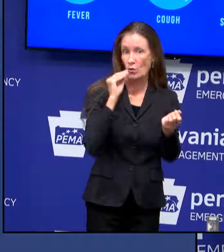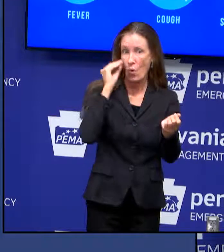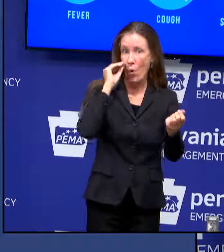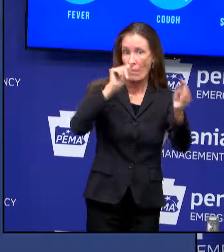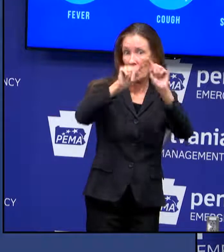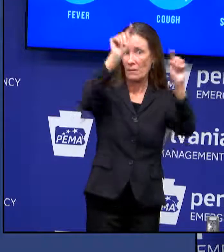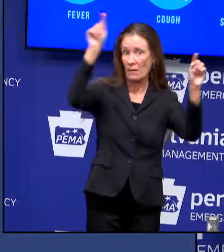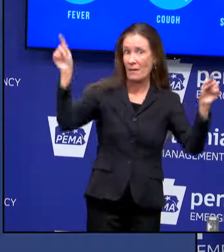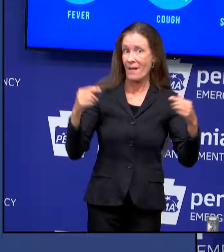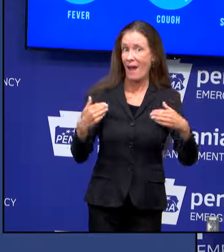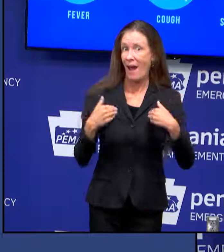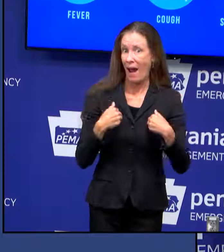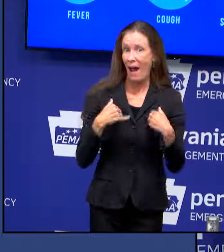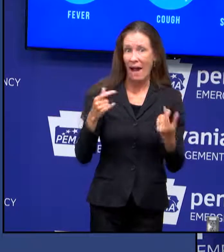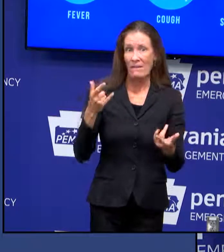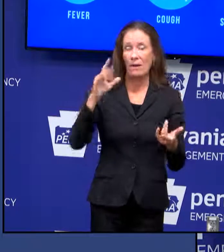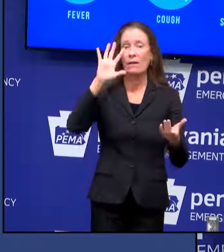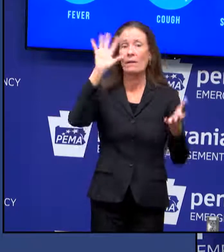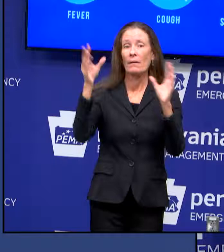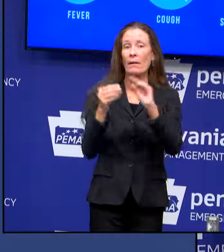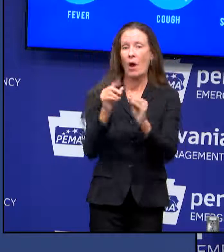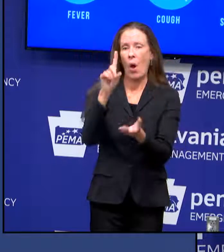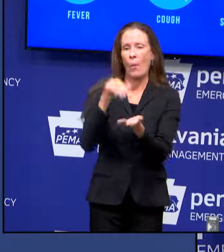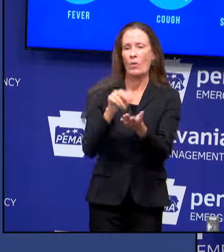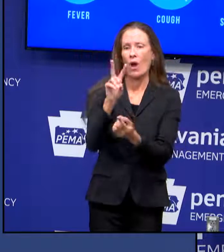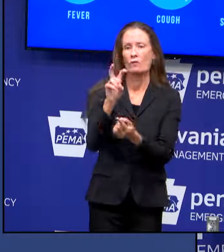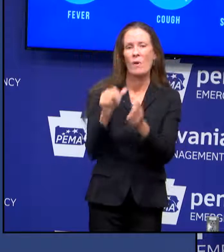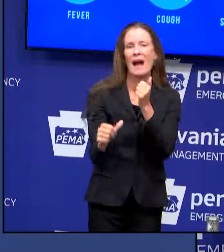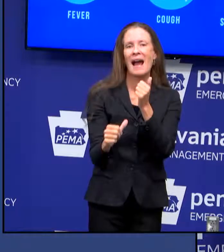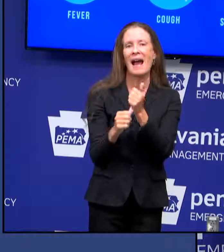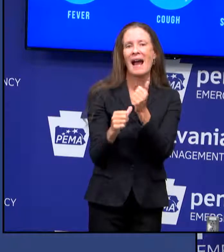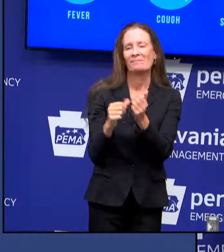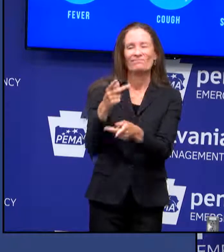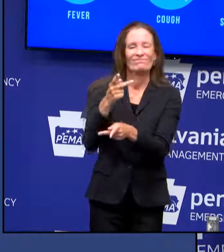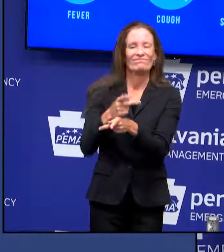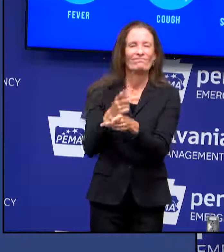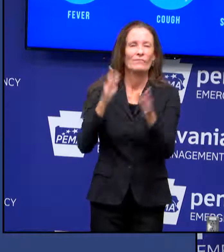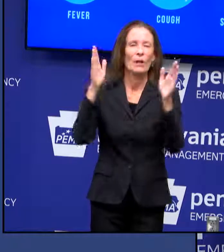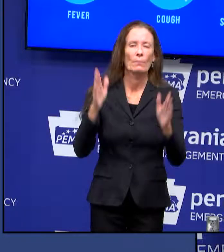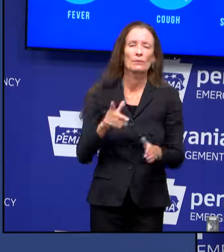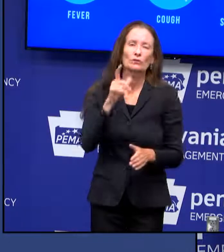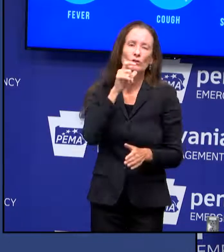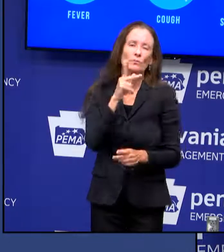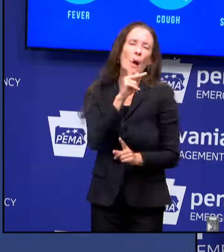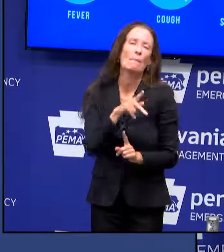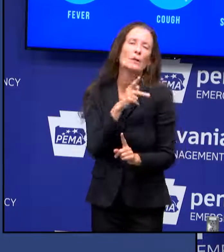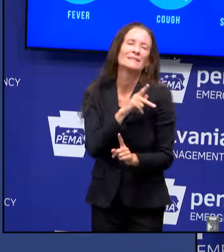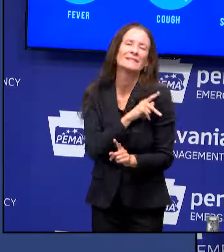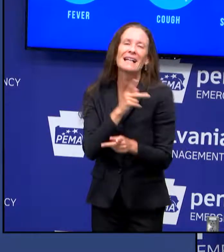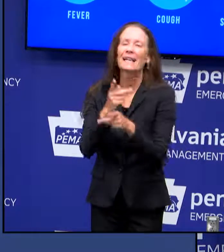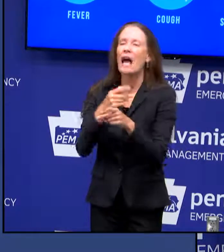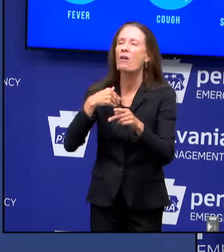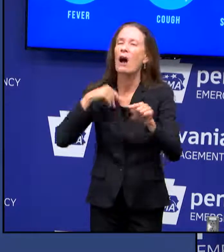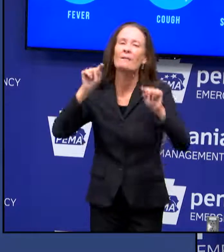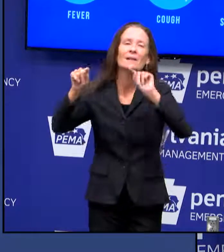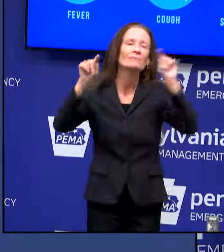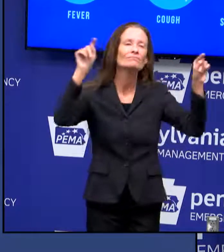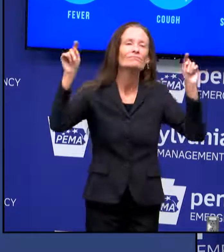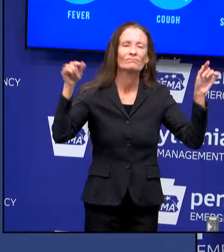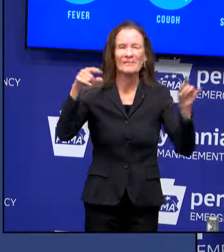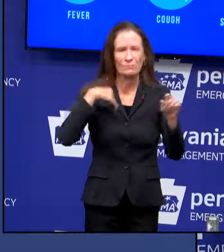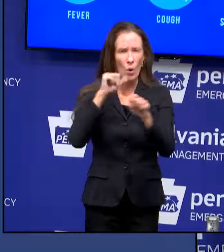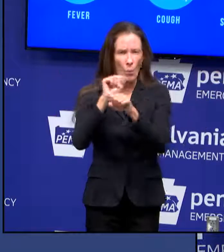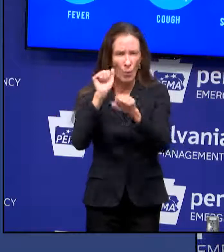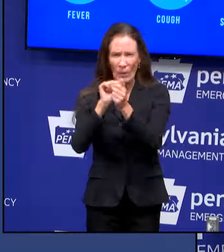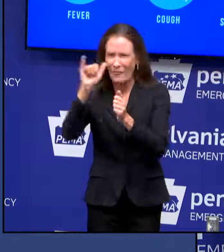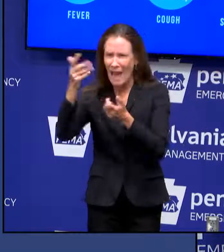care facilities, personal care facilities. We're working to get that done by the end of this month with the help of the Department of Human